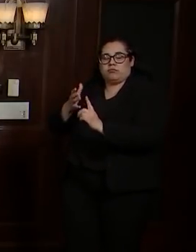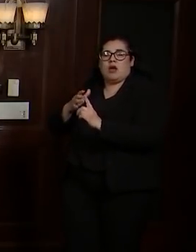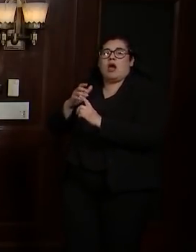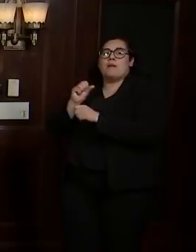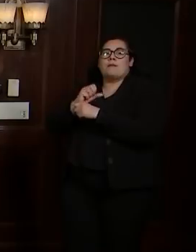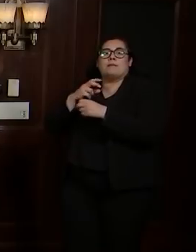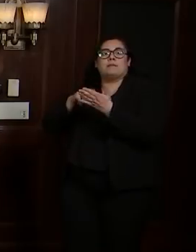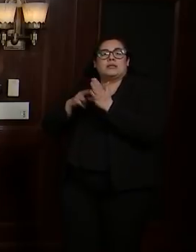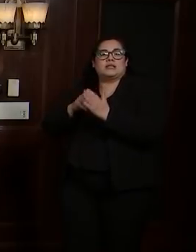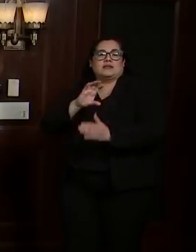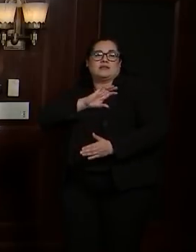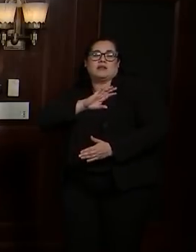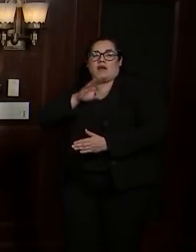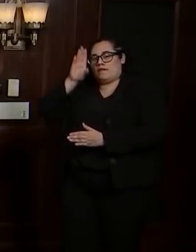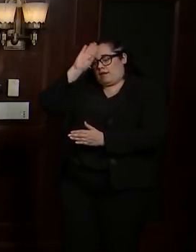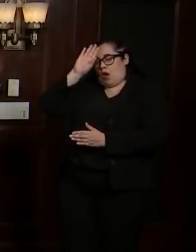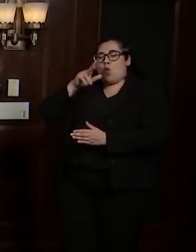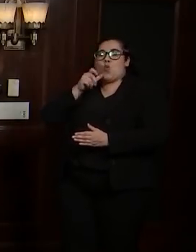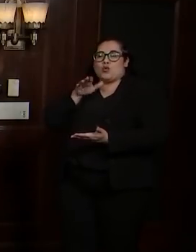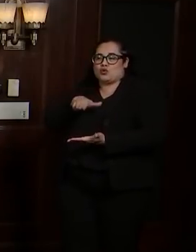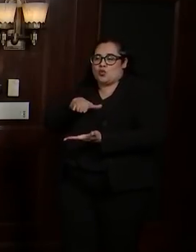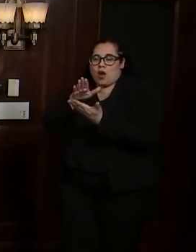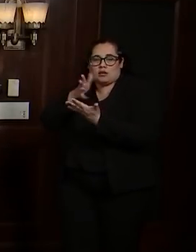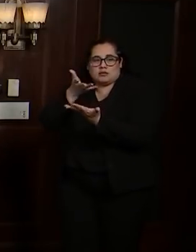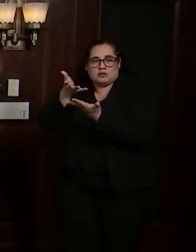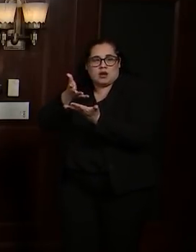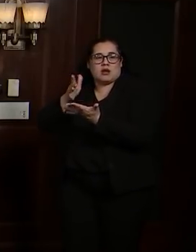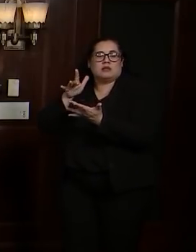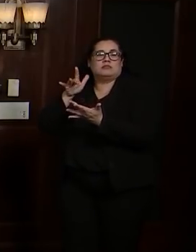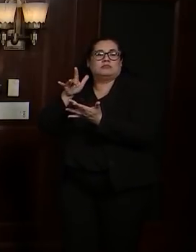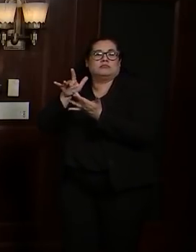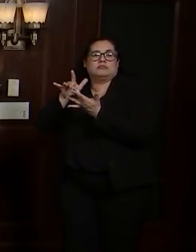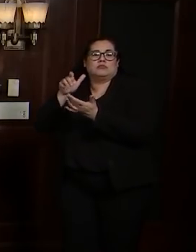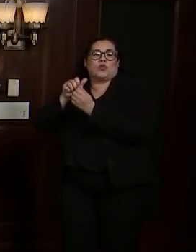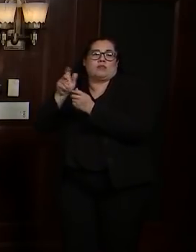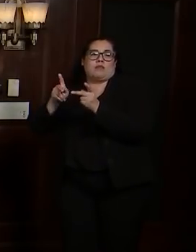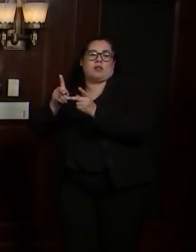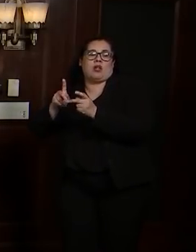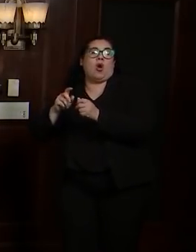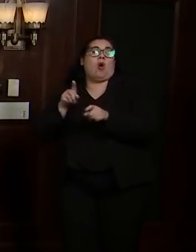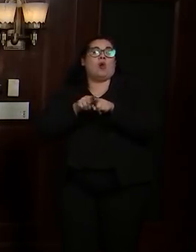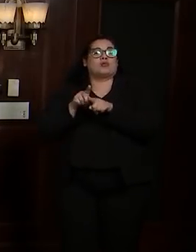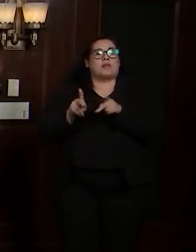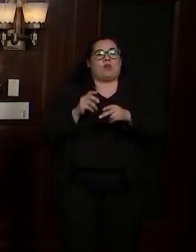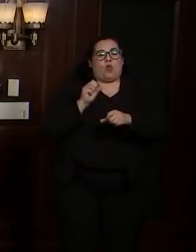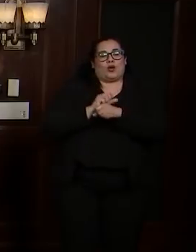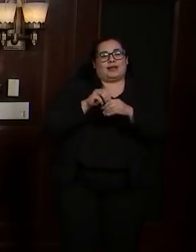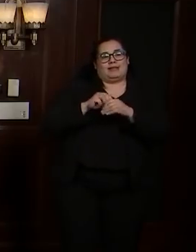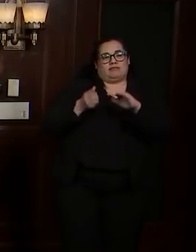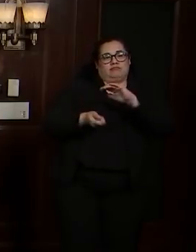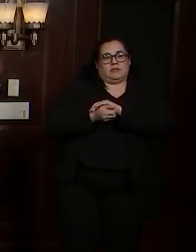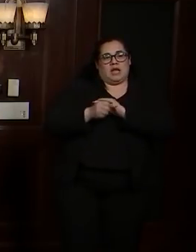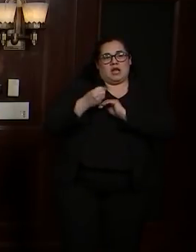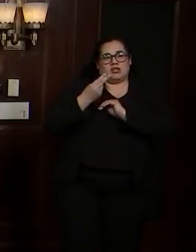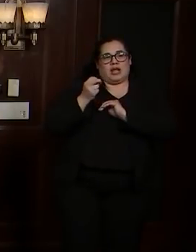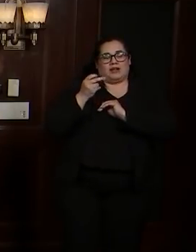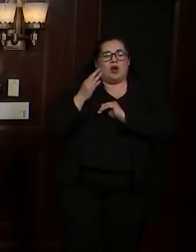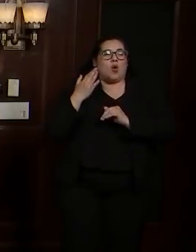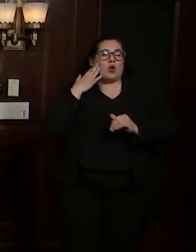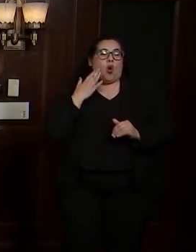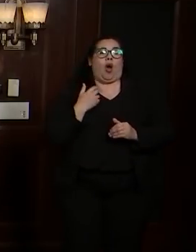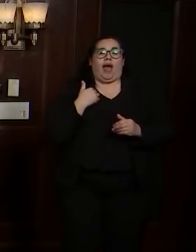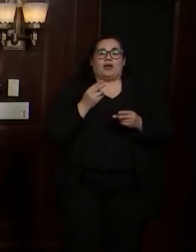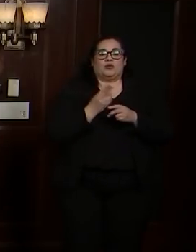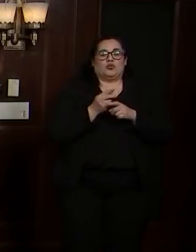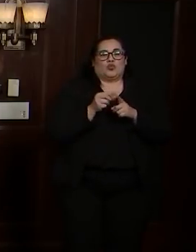that are coming in direct contact and folks that are working, for instance, in our shelters. We know there are other frontline workers, which I've used that term. Those